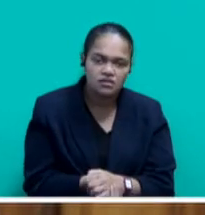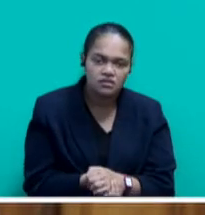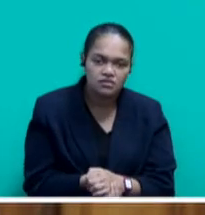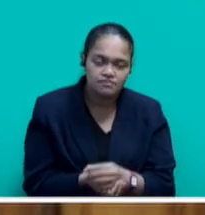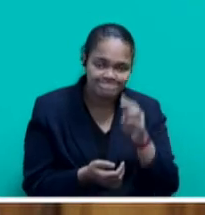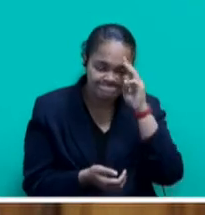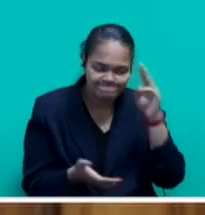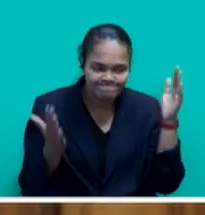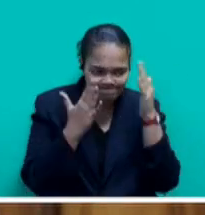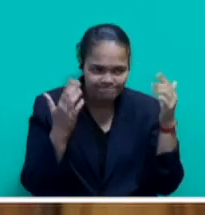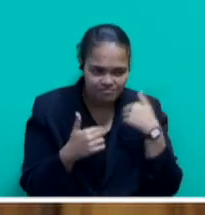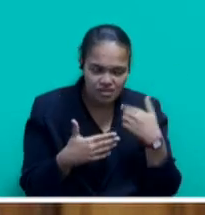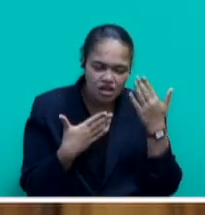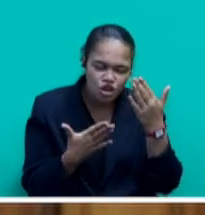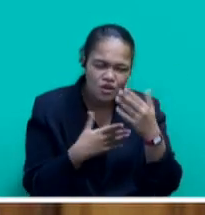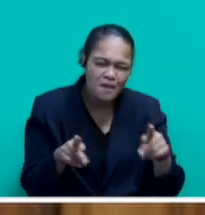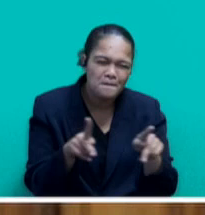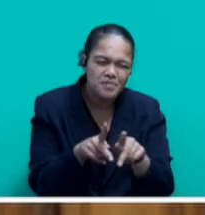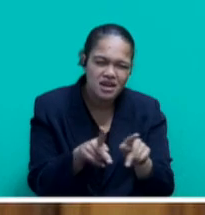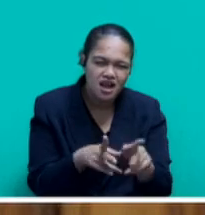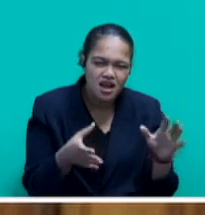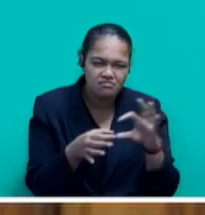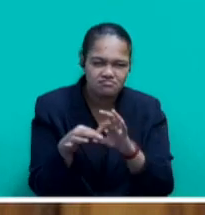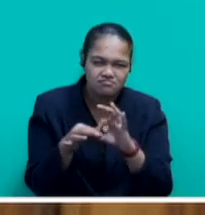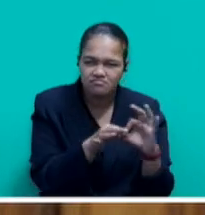I acknowledge the partnerships